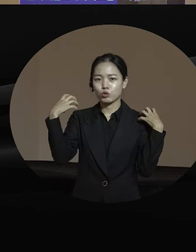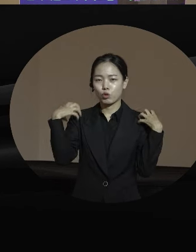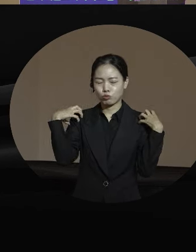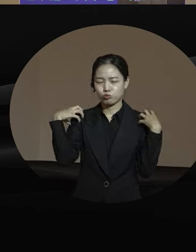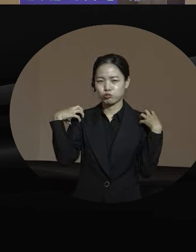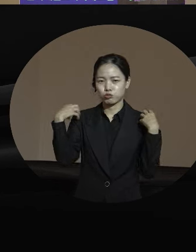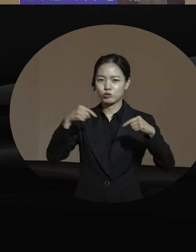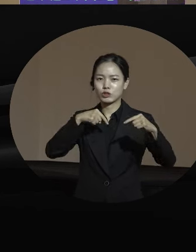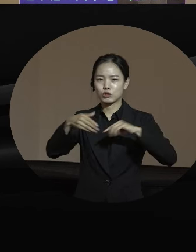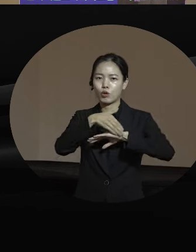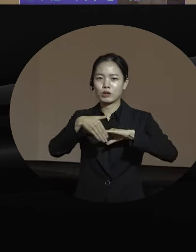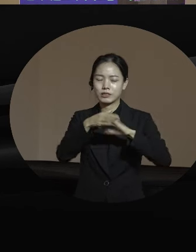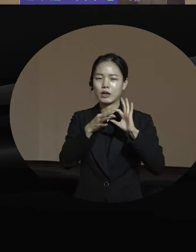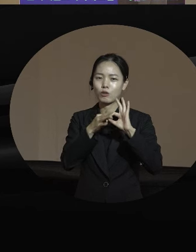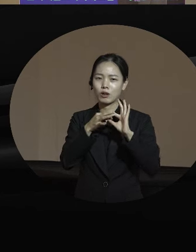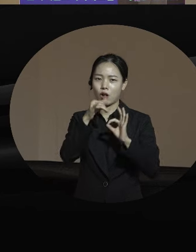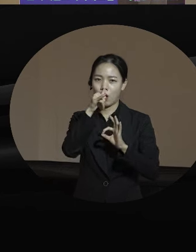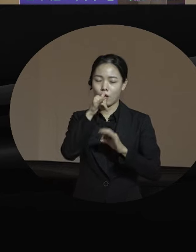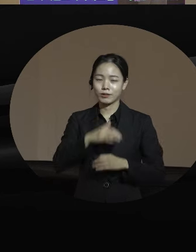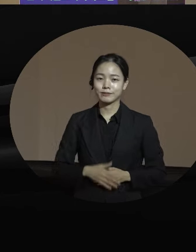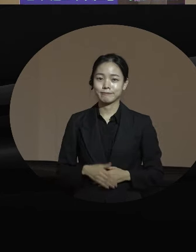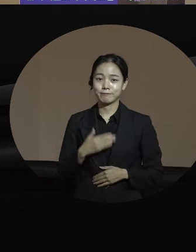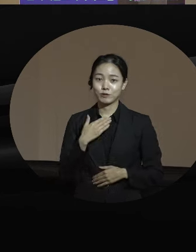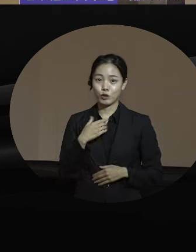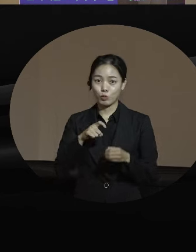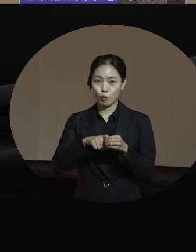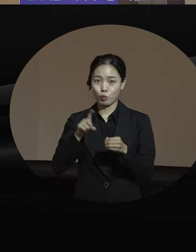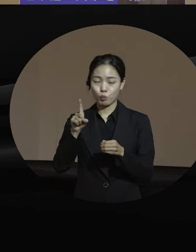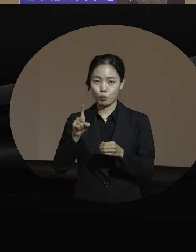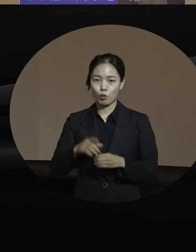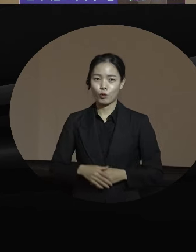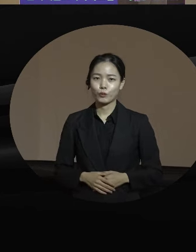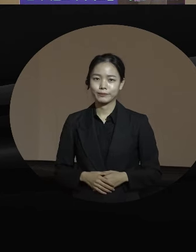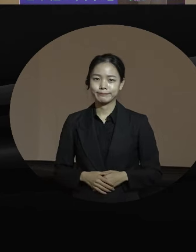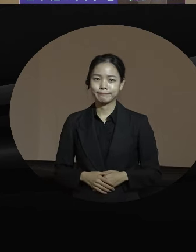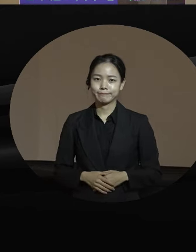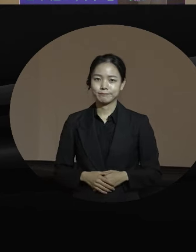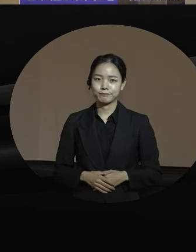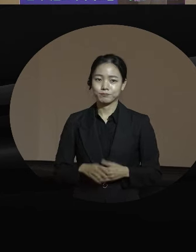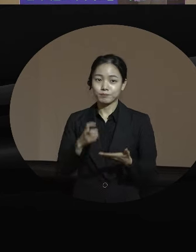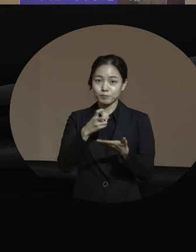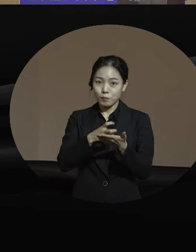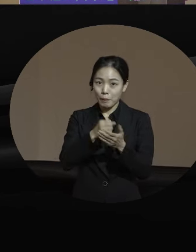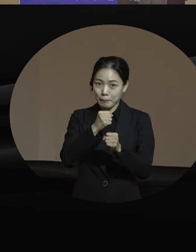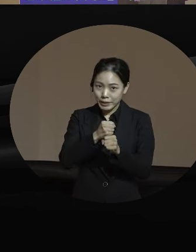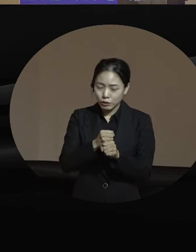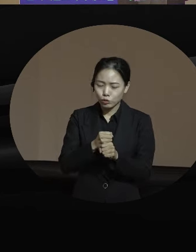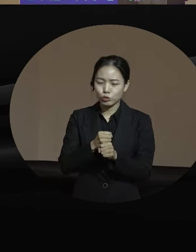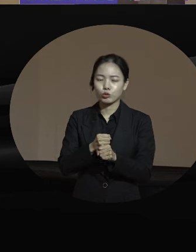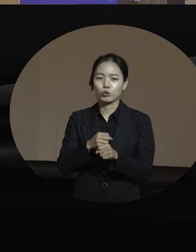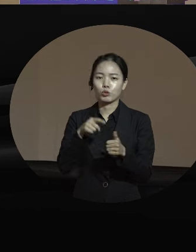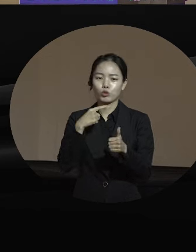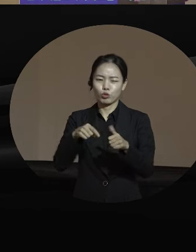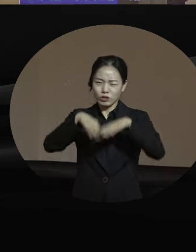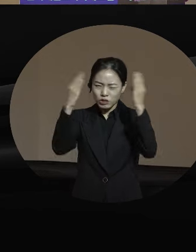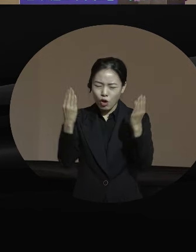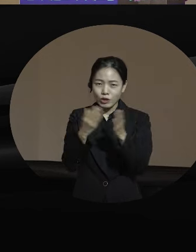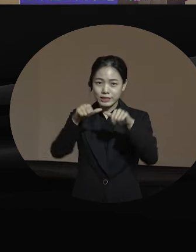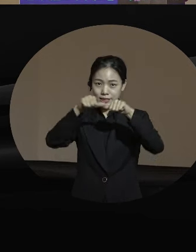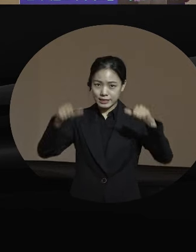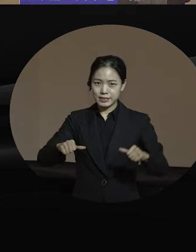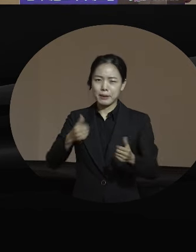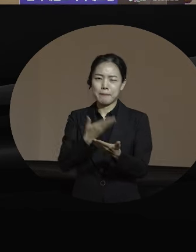entire educational format, including its legislation. A key premise for the working group's work is